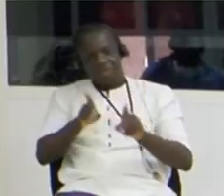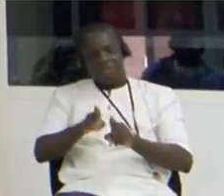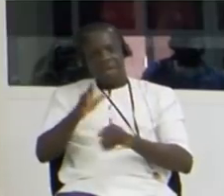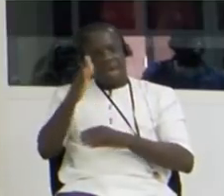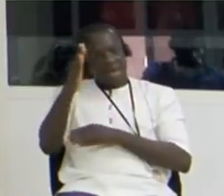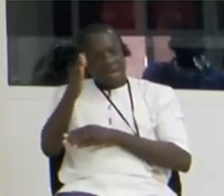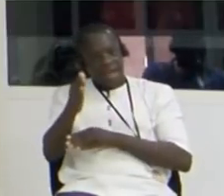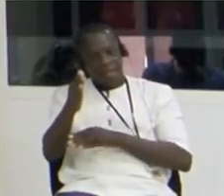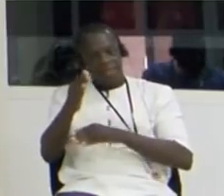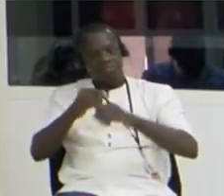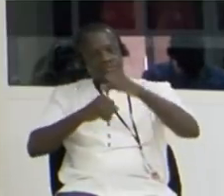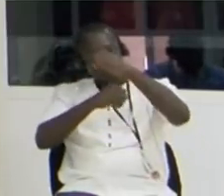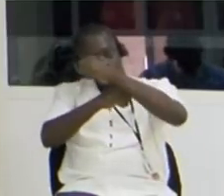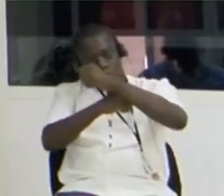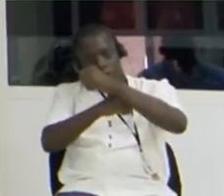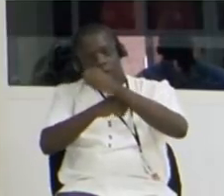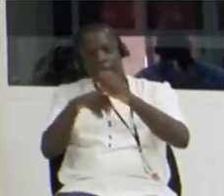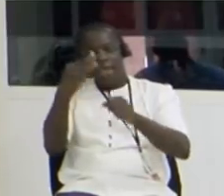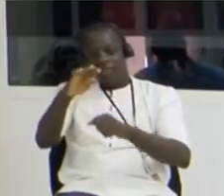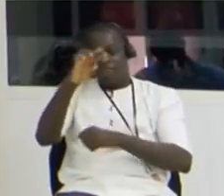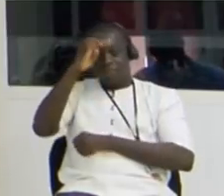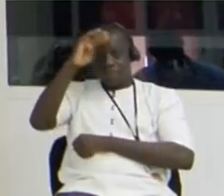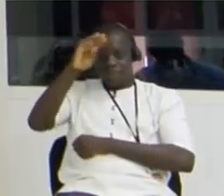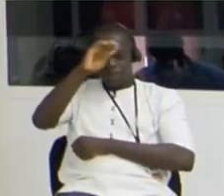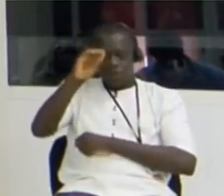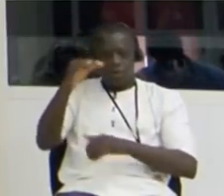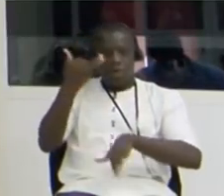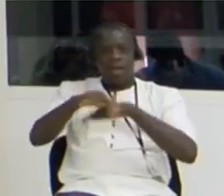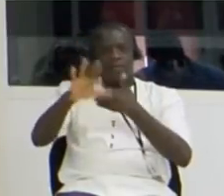did not actually select these girls?